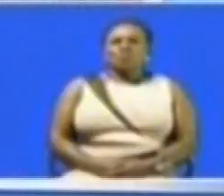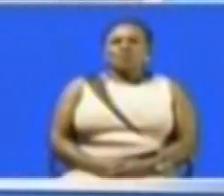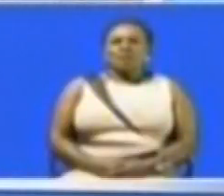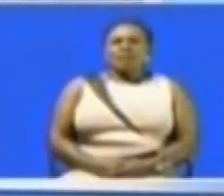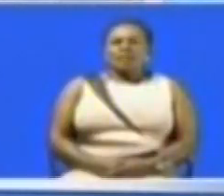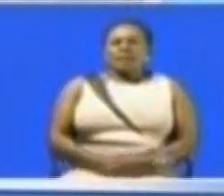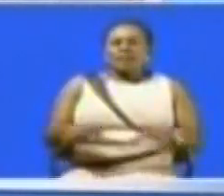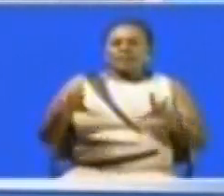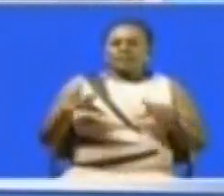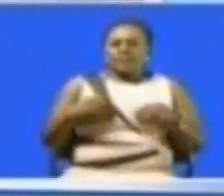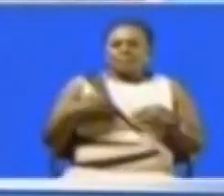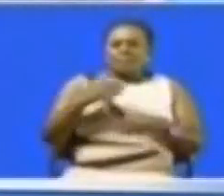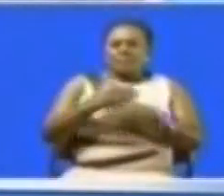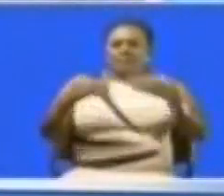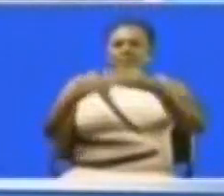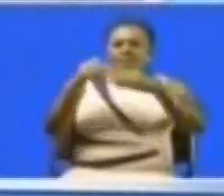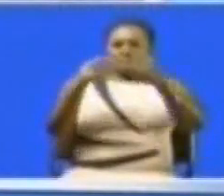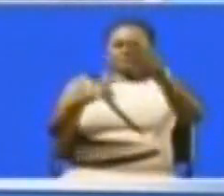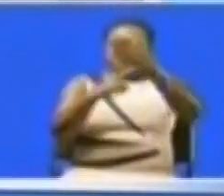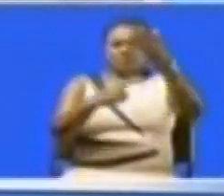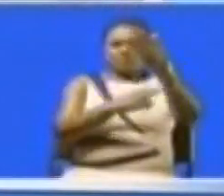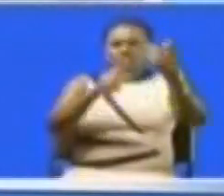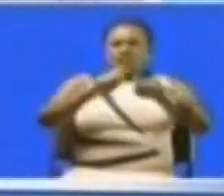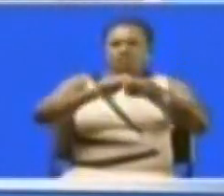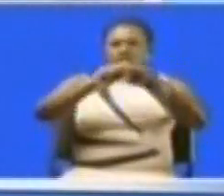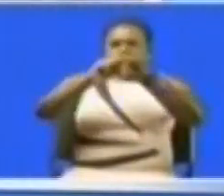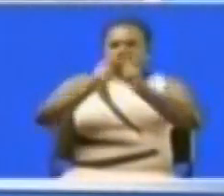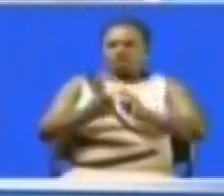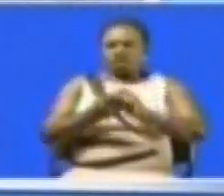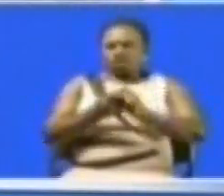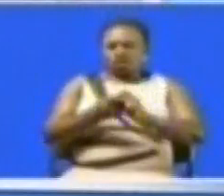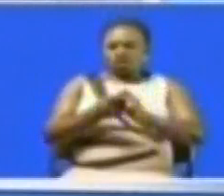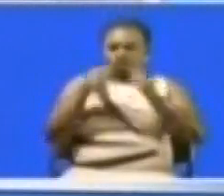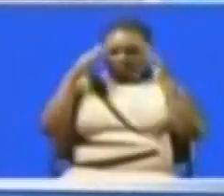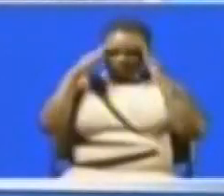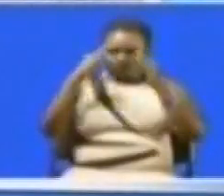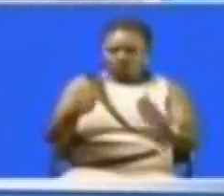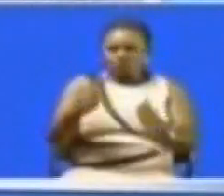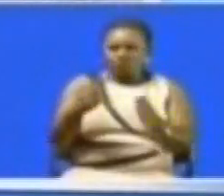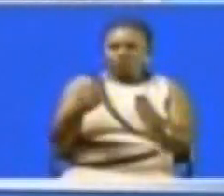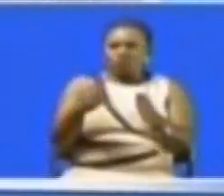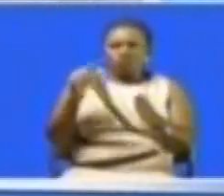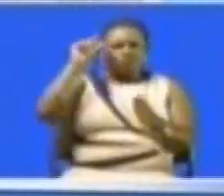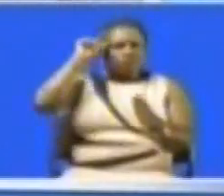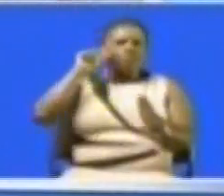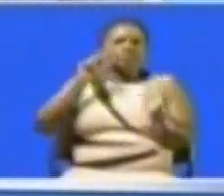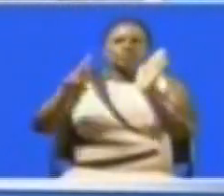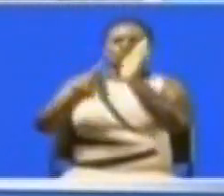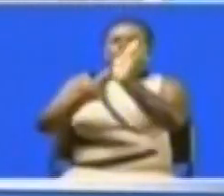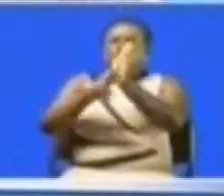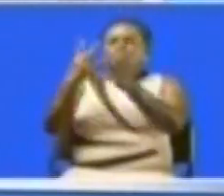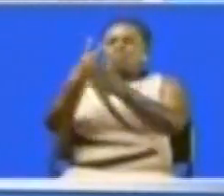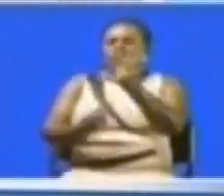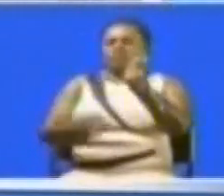Women Building Bridges Kenya caucus has now changed tact in their push to have an equal gender representation both